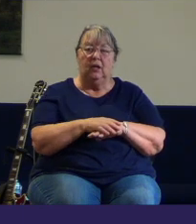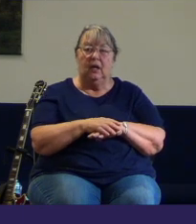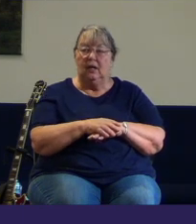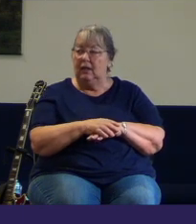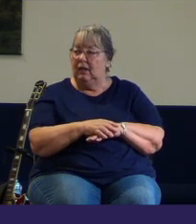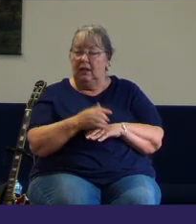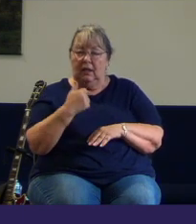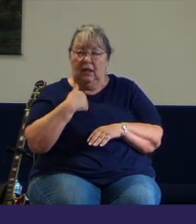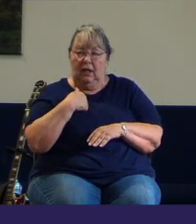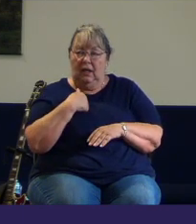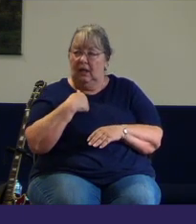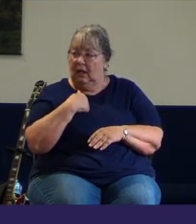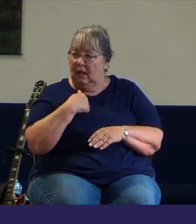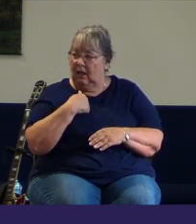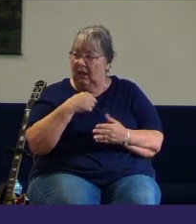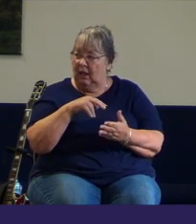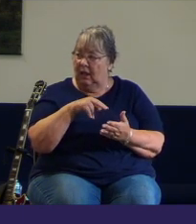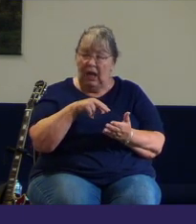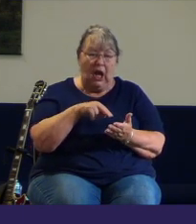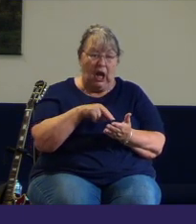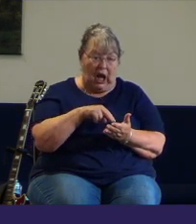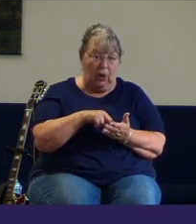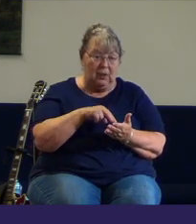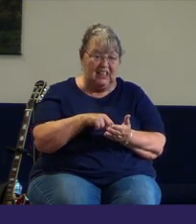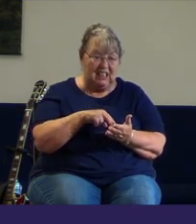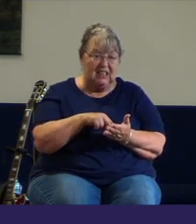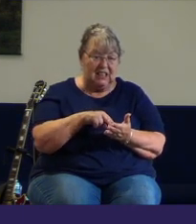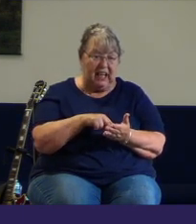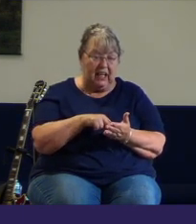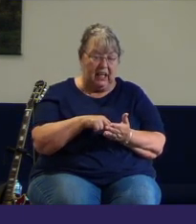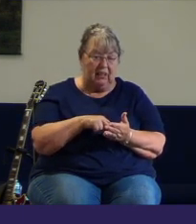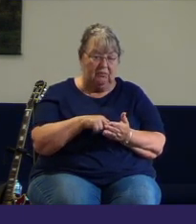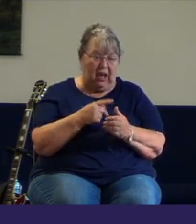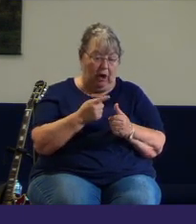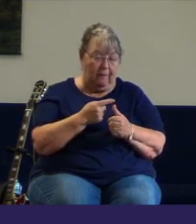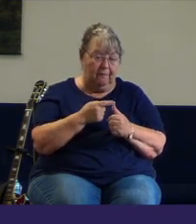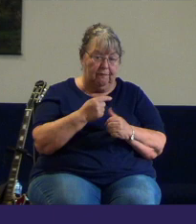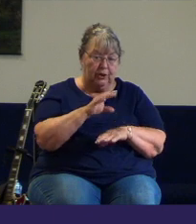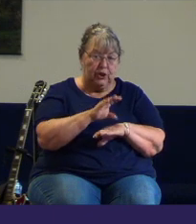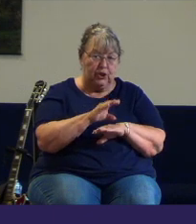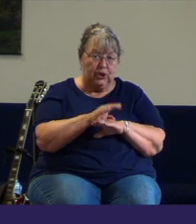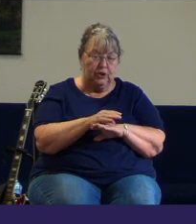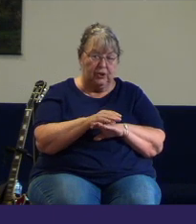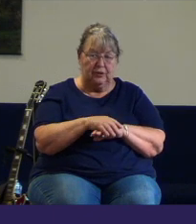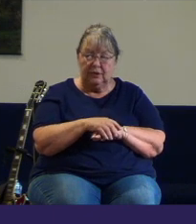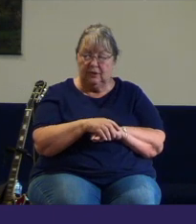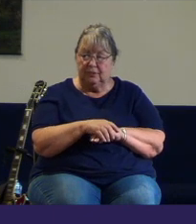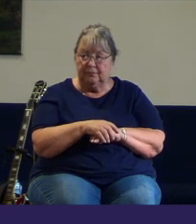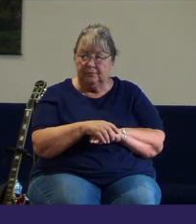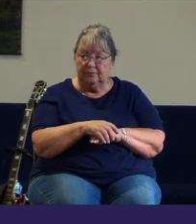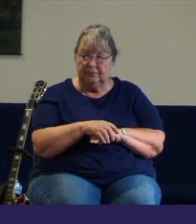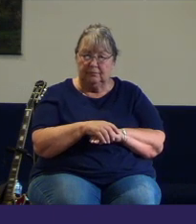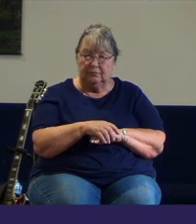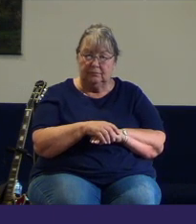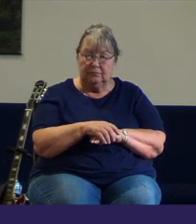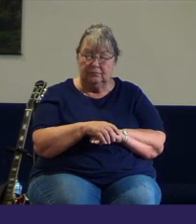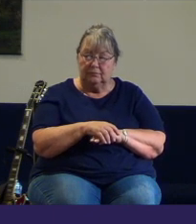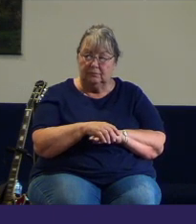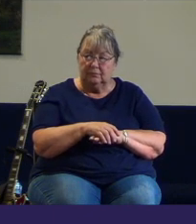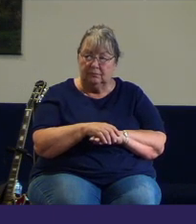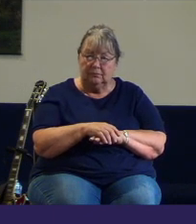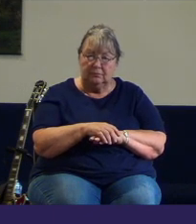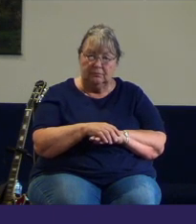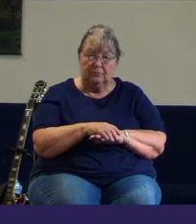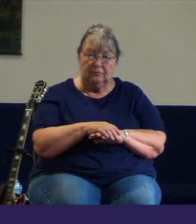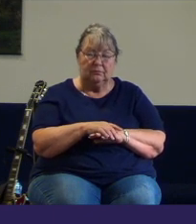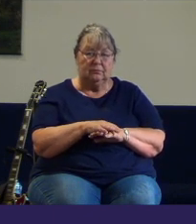line many, many years ago in our first church that I was a pastor there. And I was standing on the line to in the bank there to